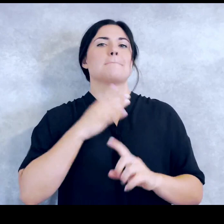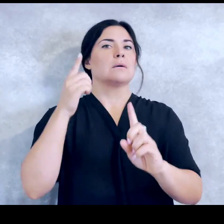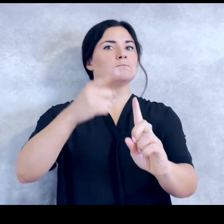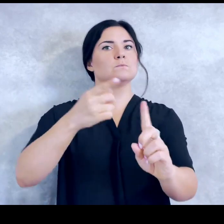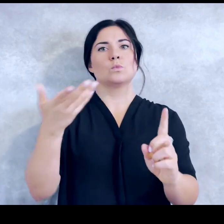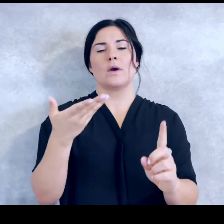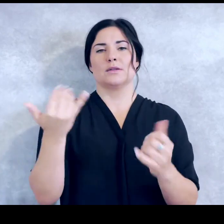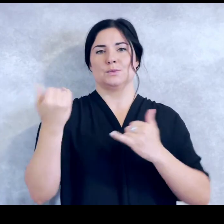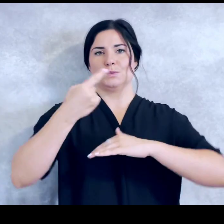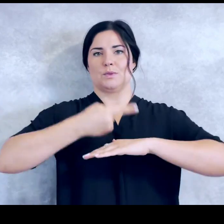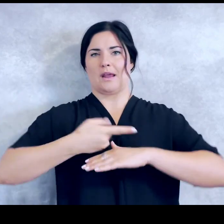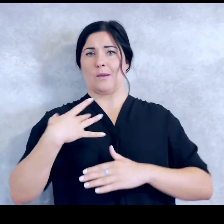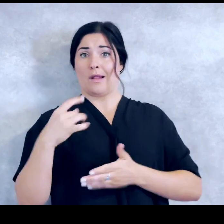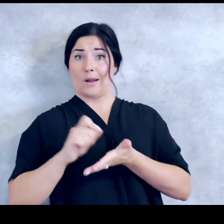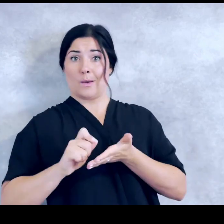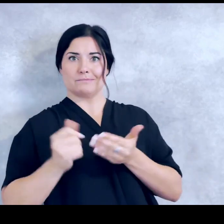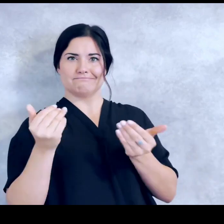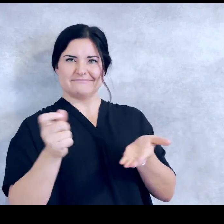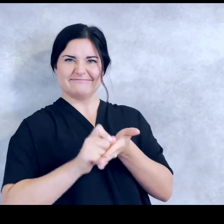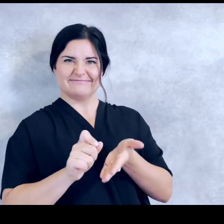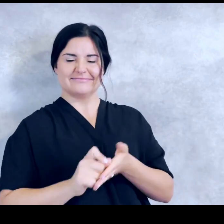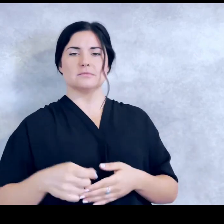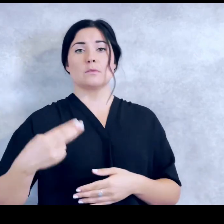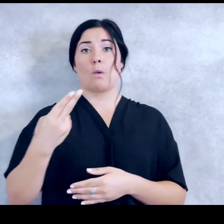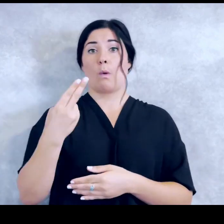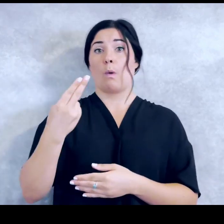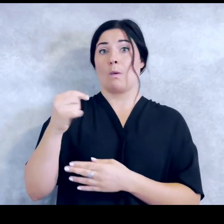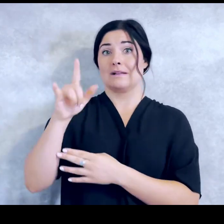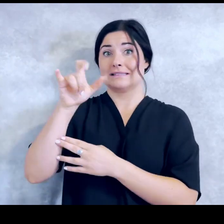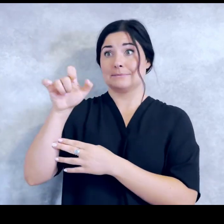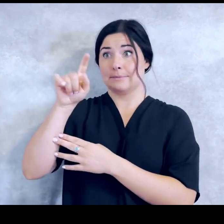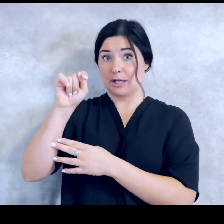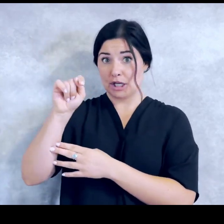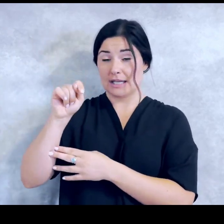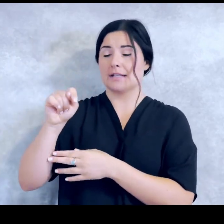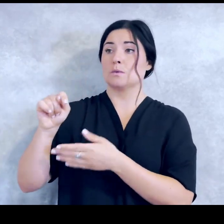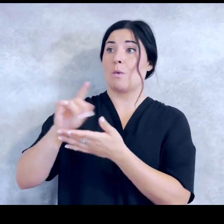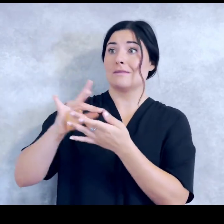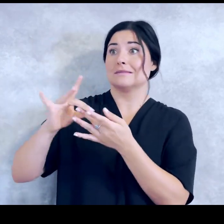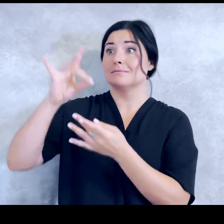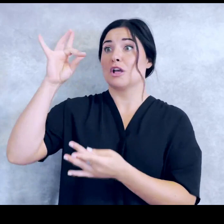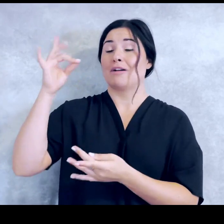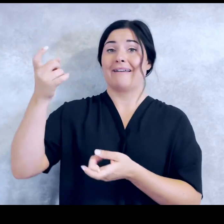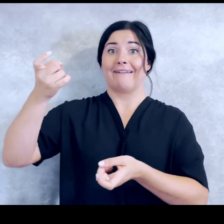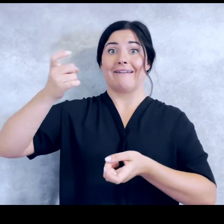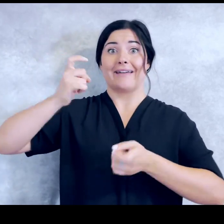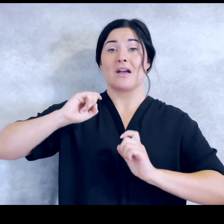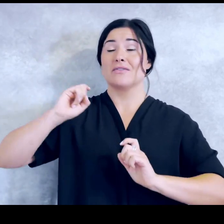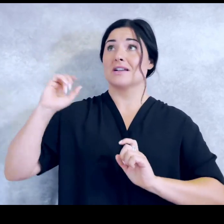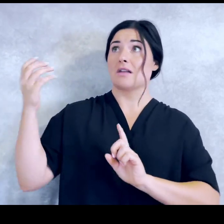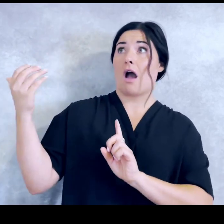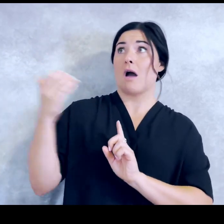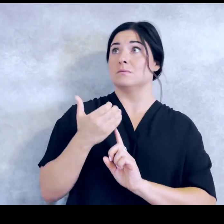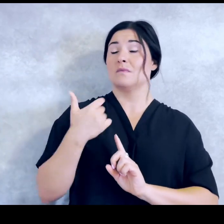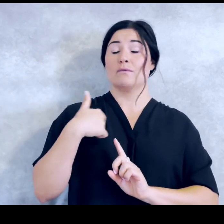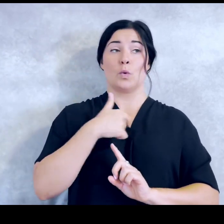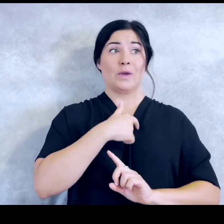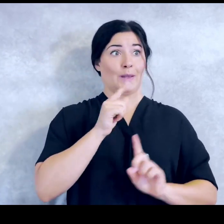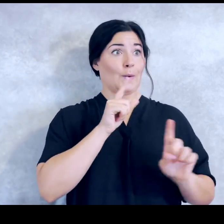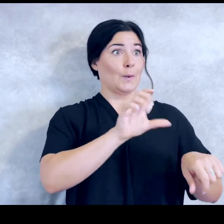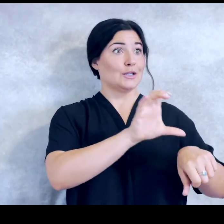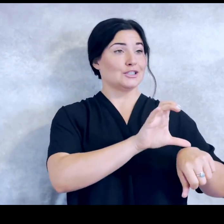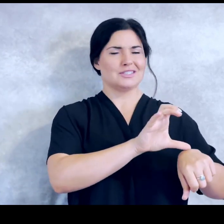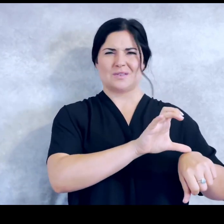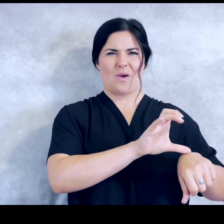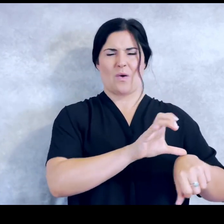my bottom line today. If you like notes, write this one down. The Holy Spirit didn't empower us so that we could do church. The Holy Spirit empowered